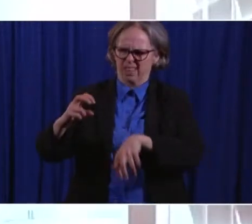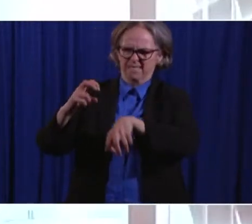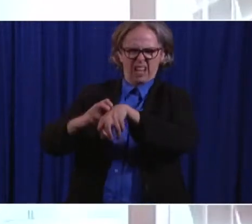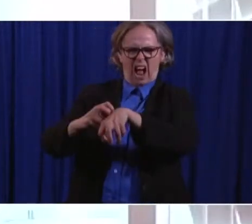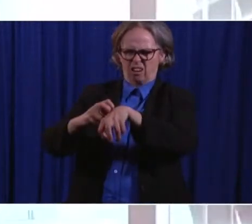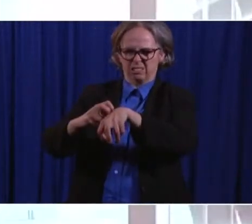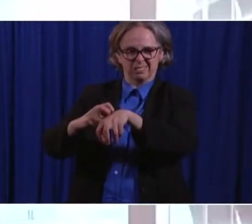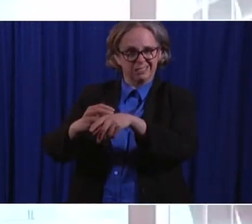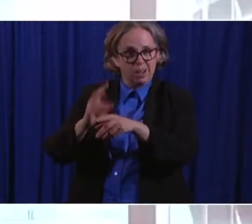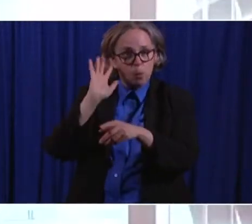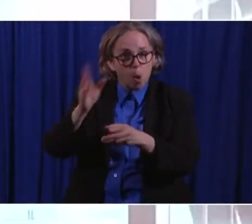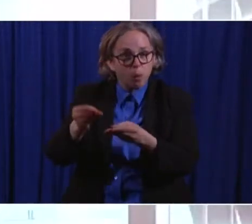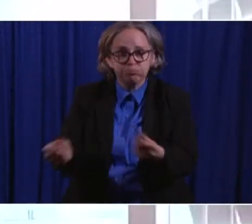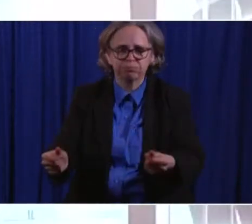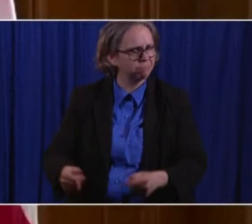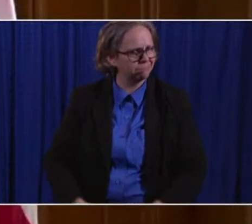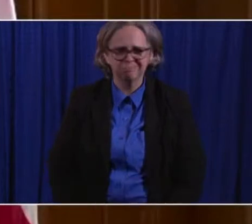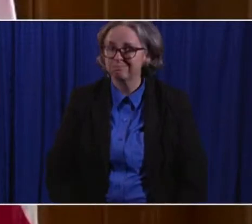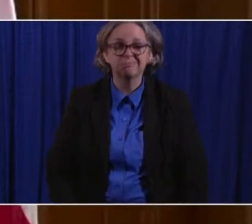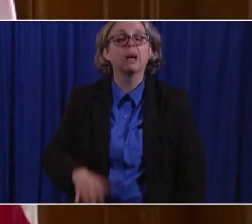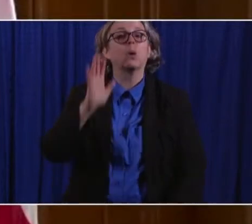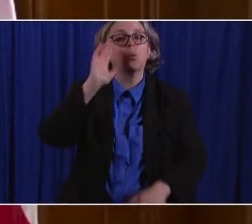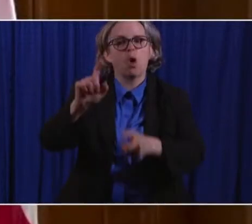that is vaccination.